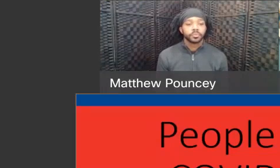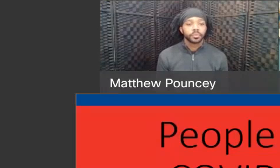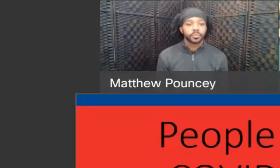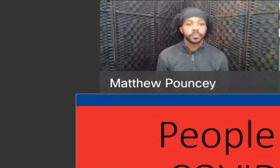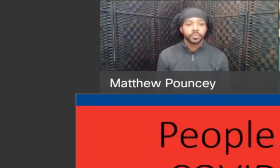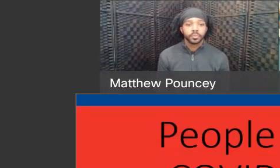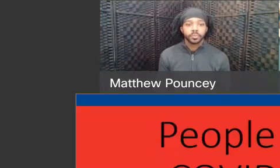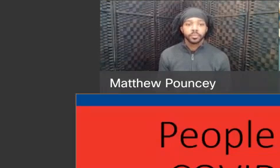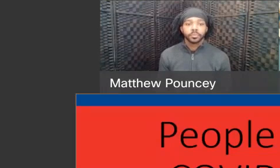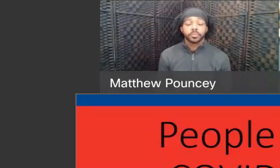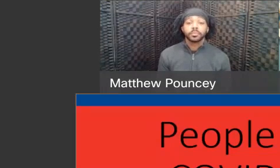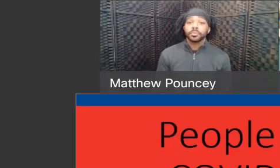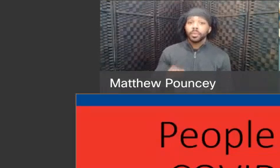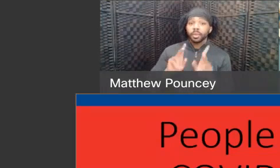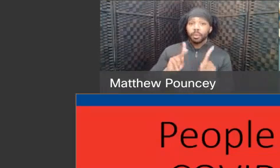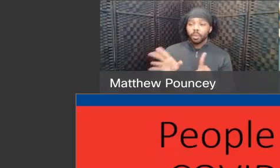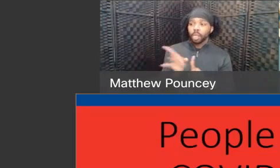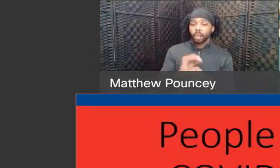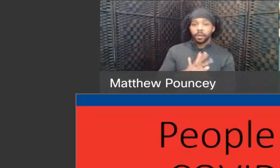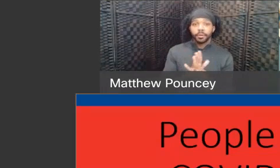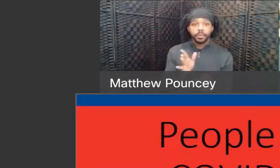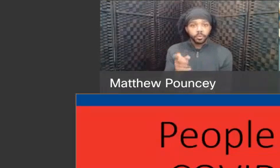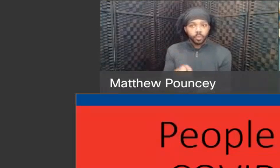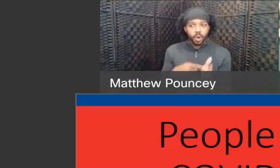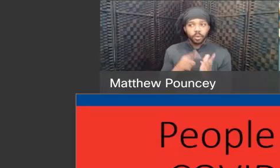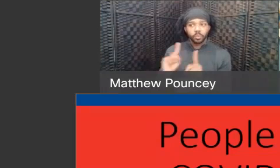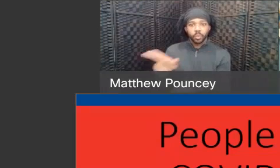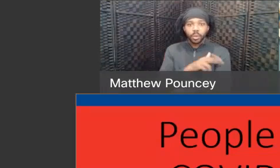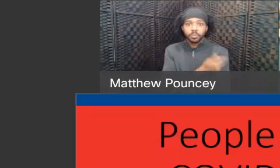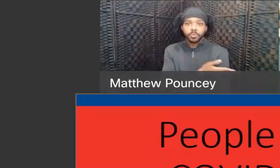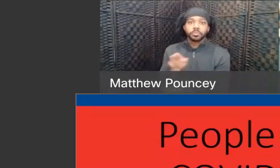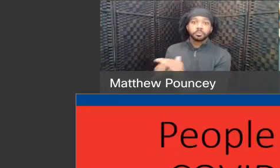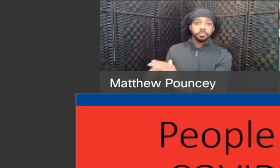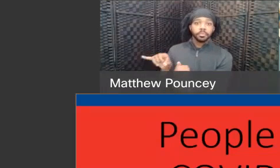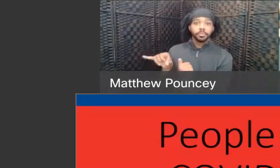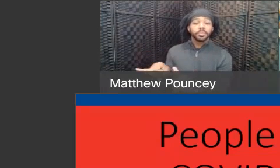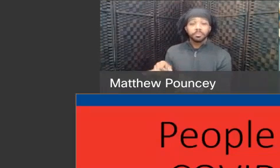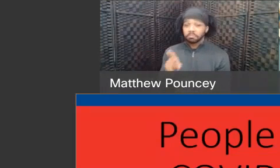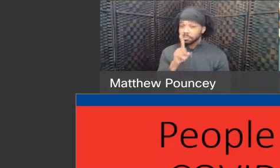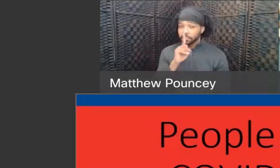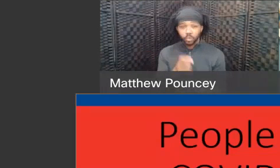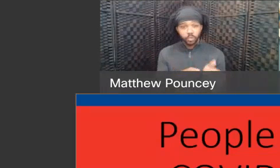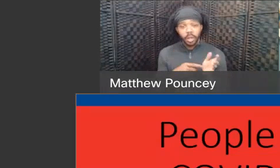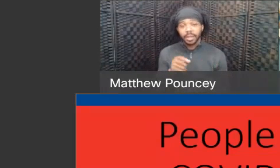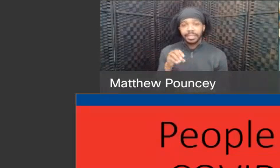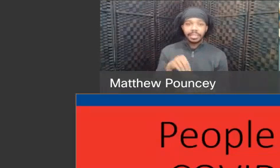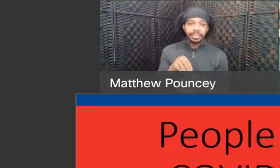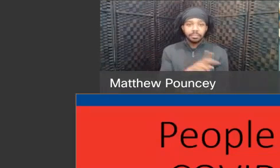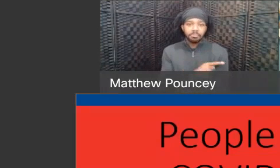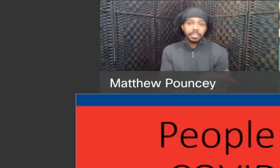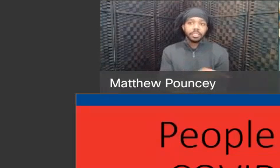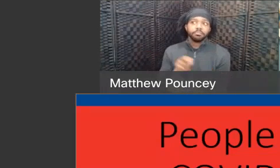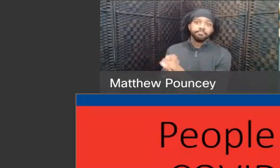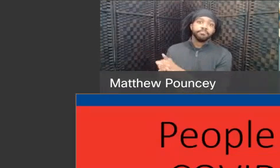People who have contracted COVID who've required inpatient care for that, we have not had anyone who's required inpatient care since April